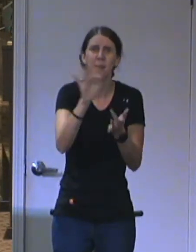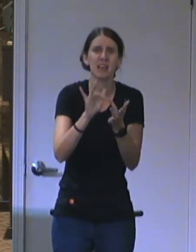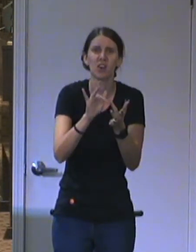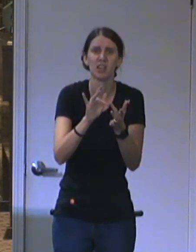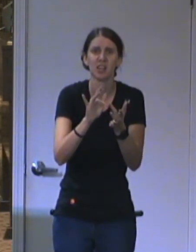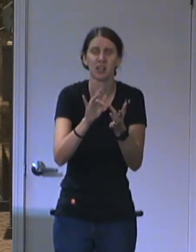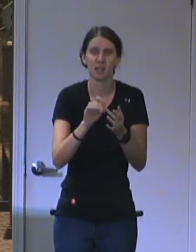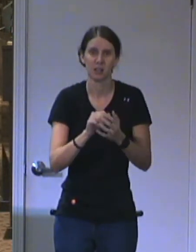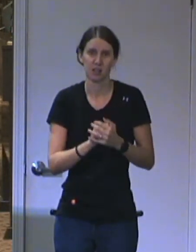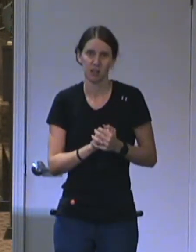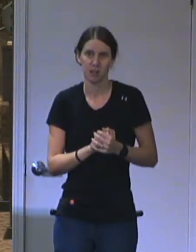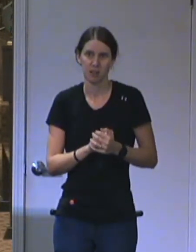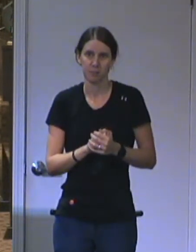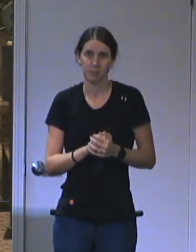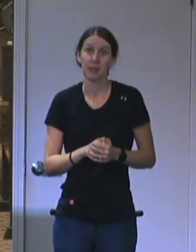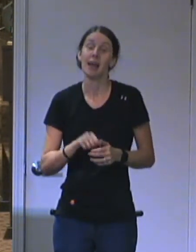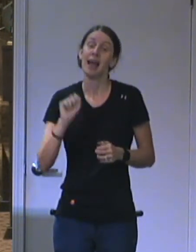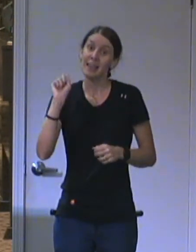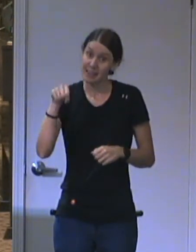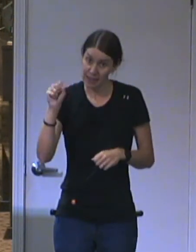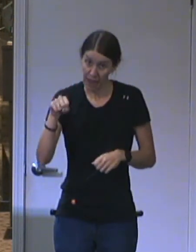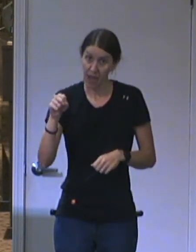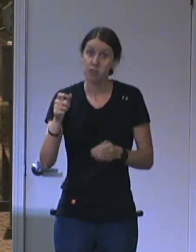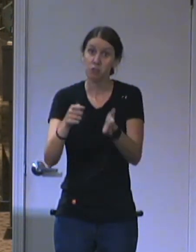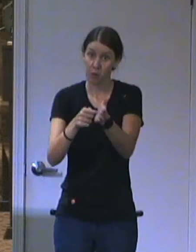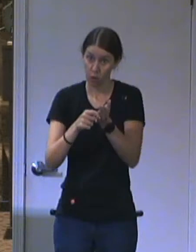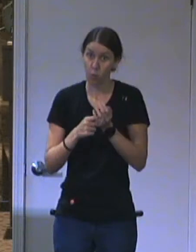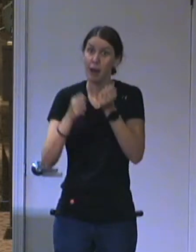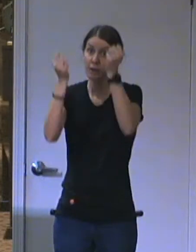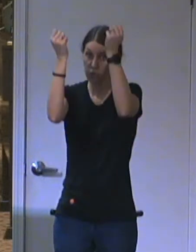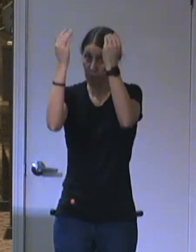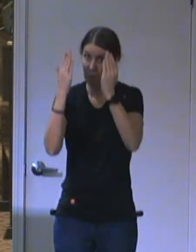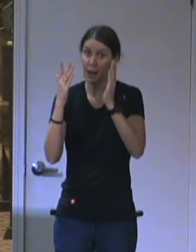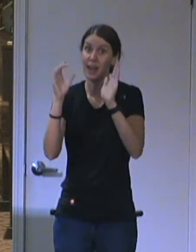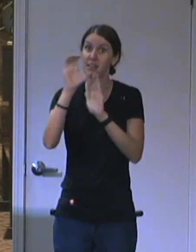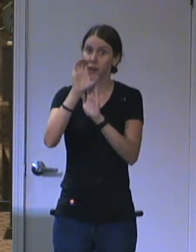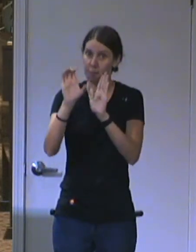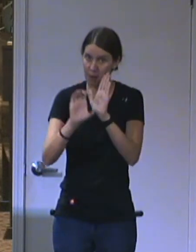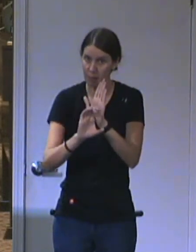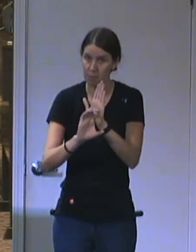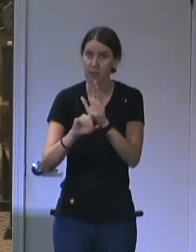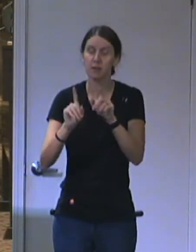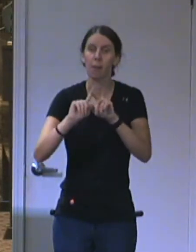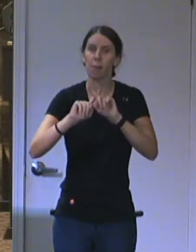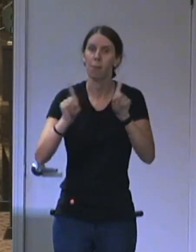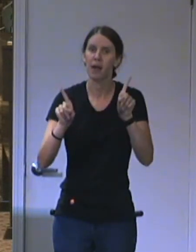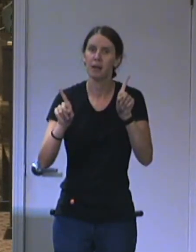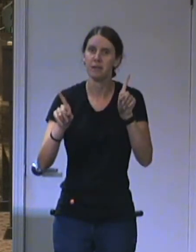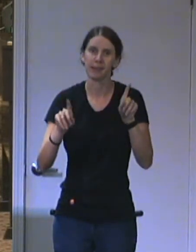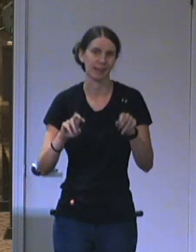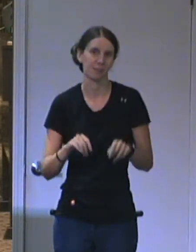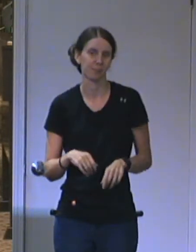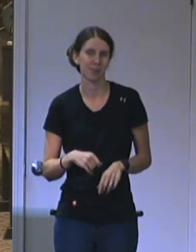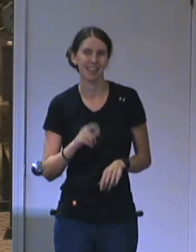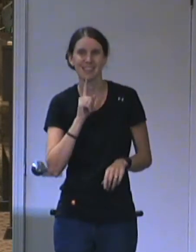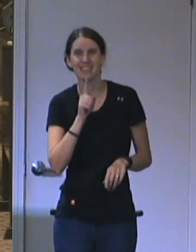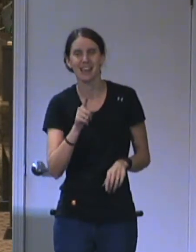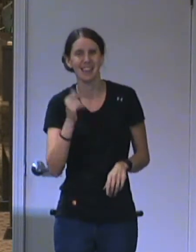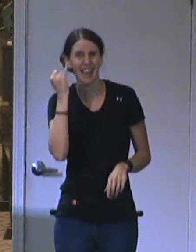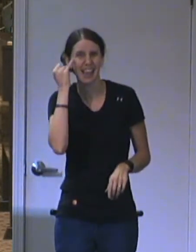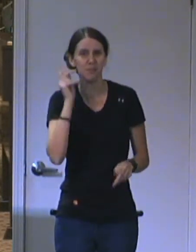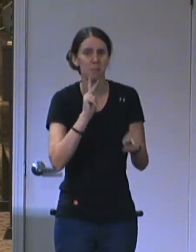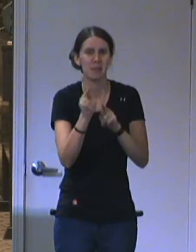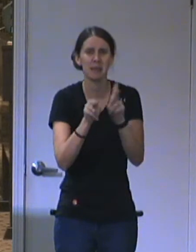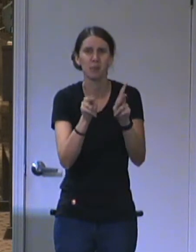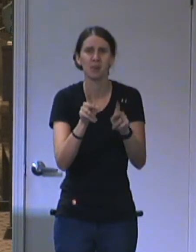every T crossed. And now we are to obey the law, the commands of God. But what he said was, if there's anybody out there that